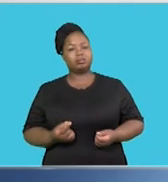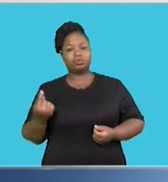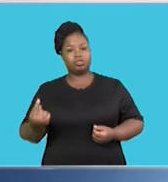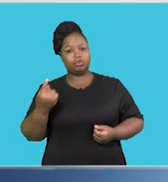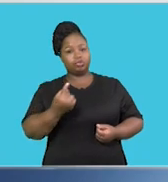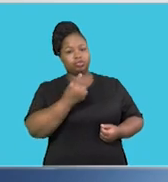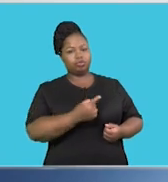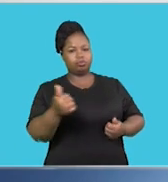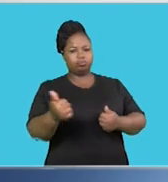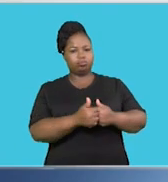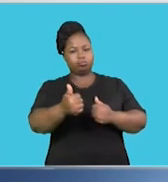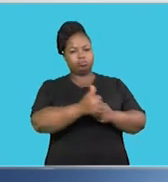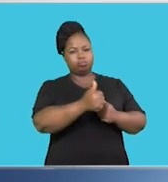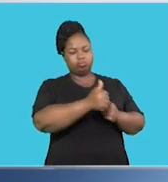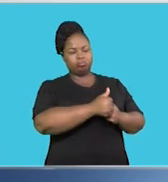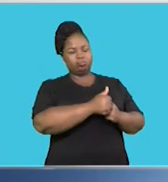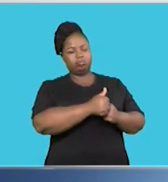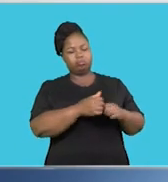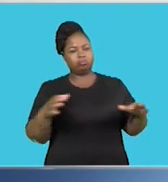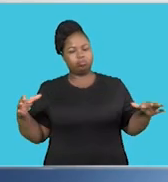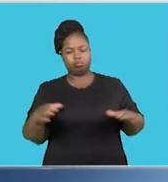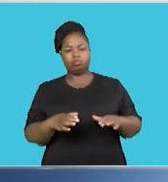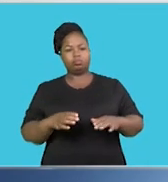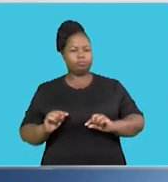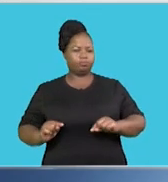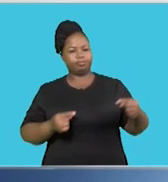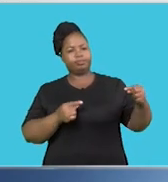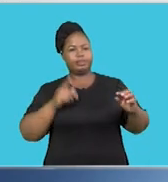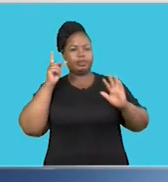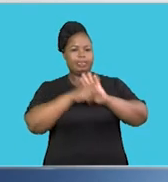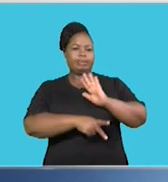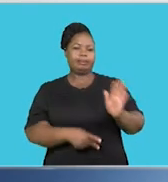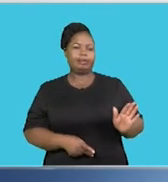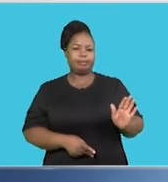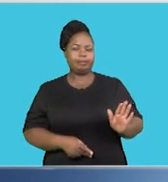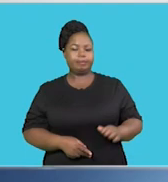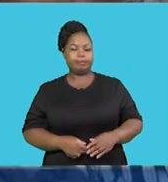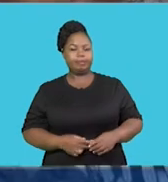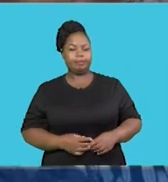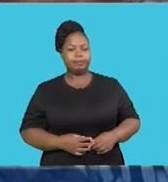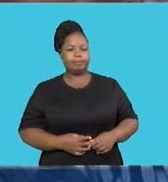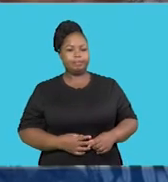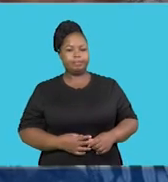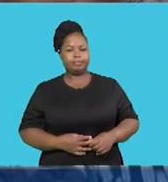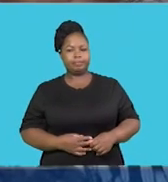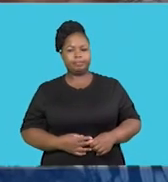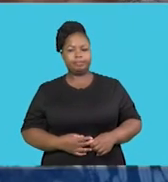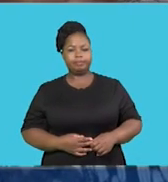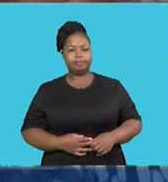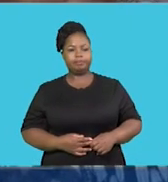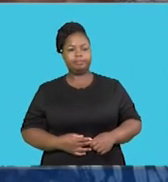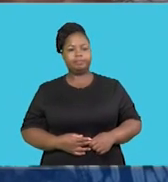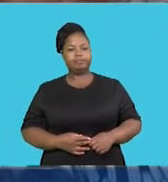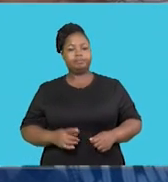collective horror against the genocidal action perpetuated. Leloko le